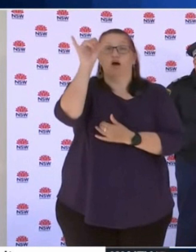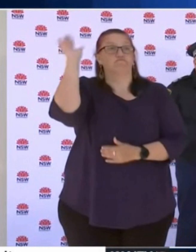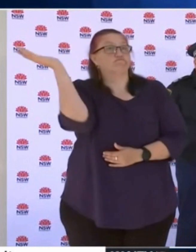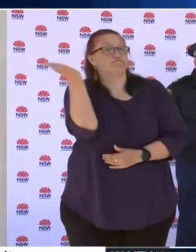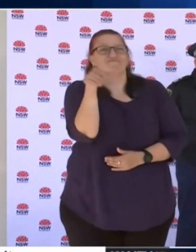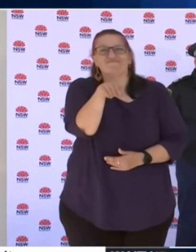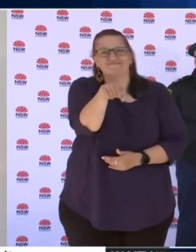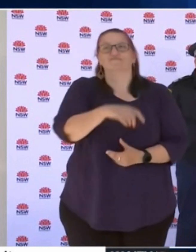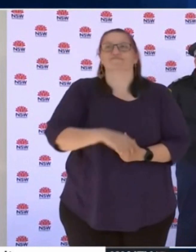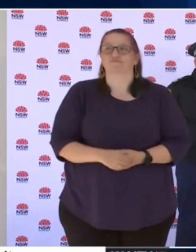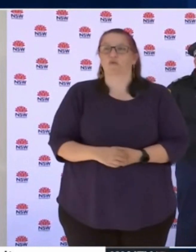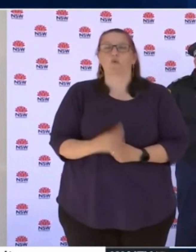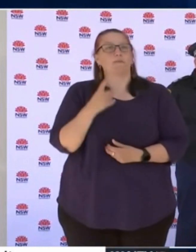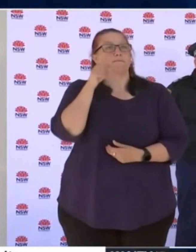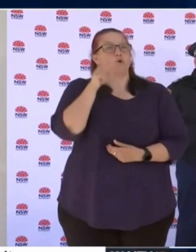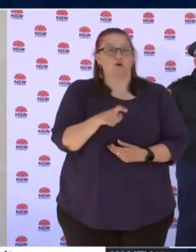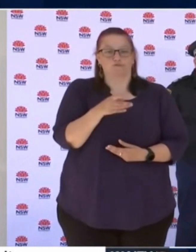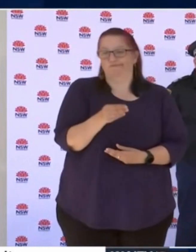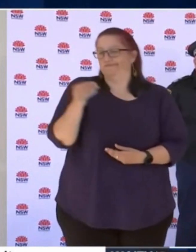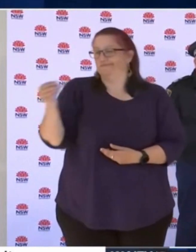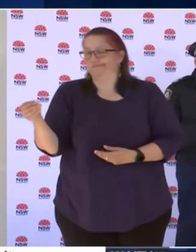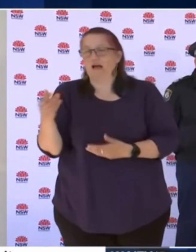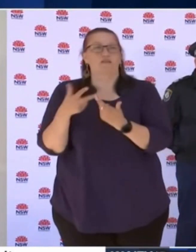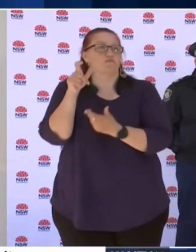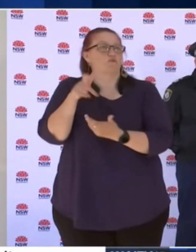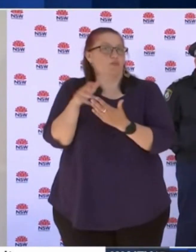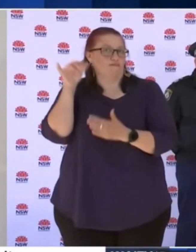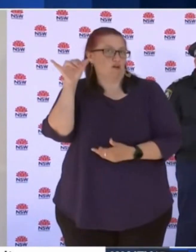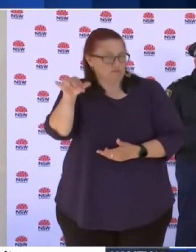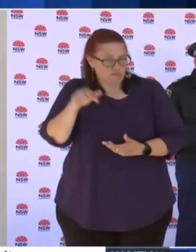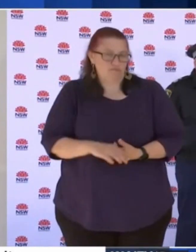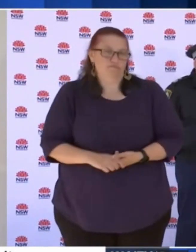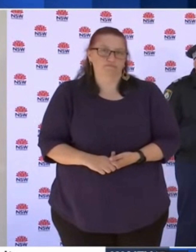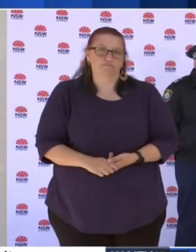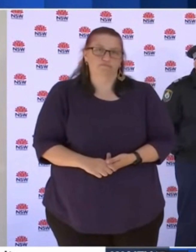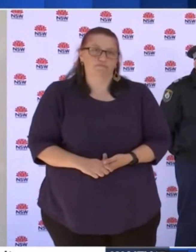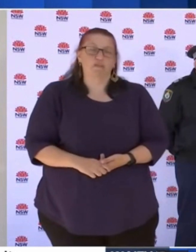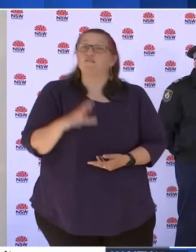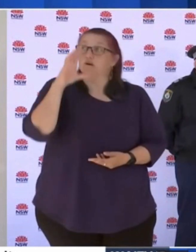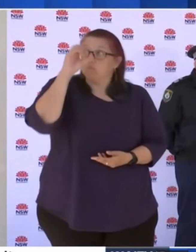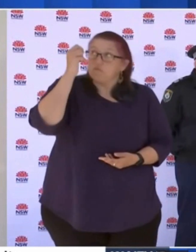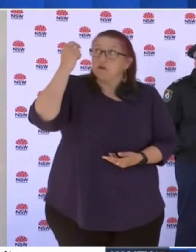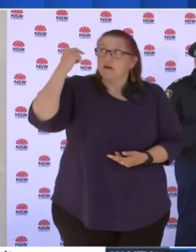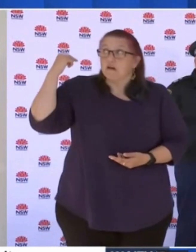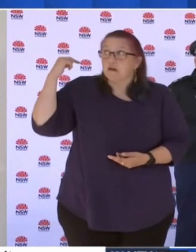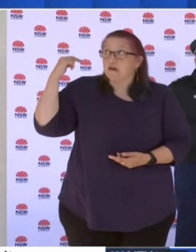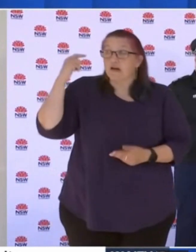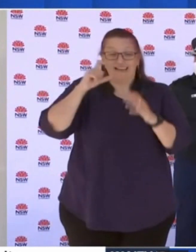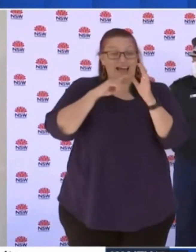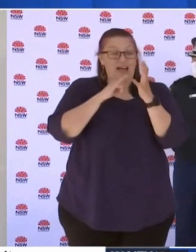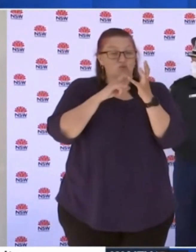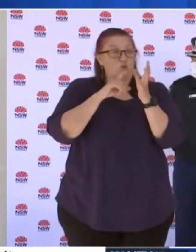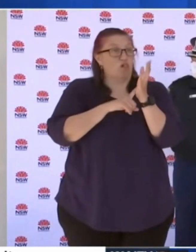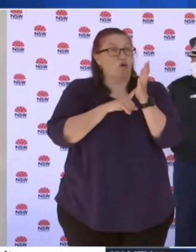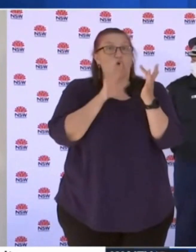indicated that there was clearly transmission on that flight. From memory, we have highlighted Sydney Airport as a casual contact venue. We'll